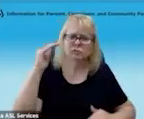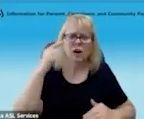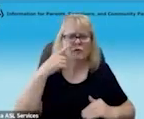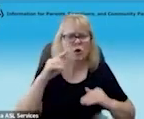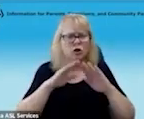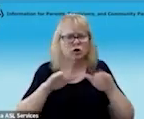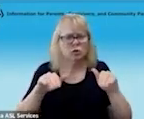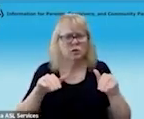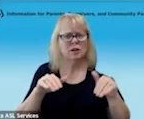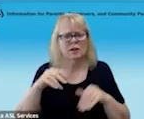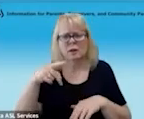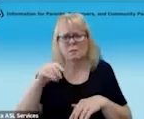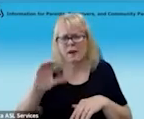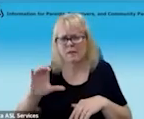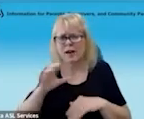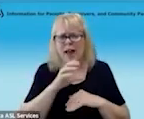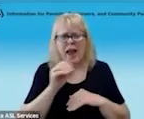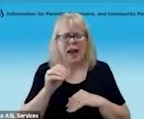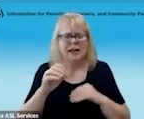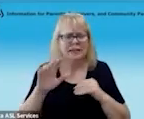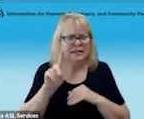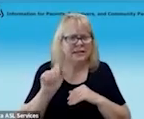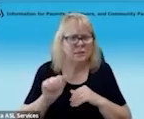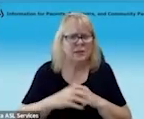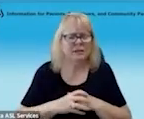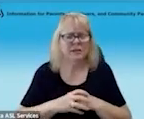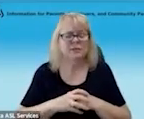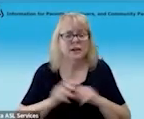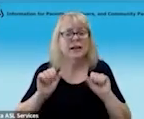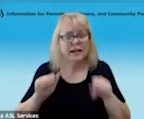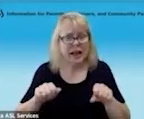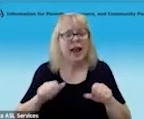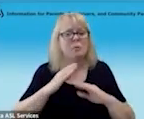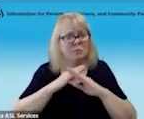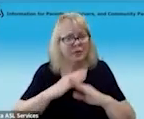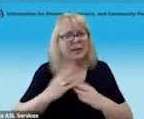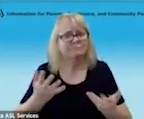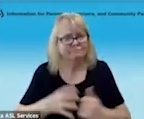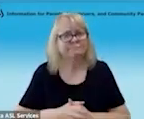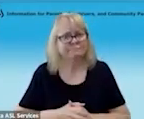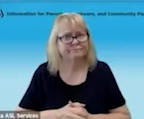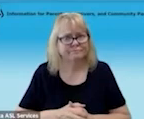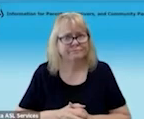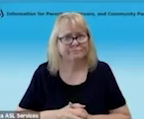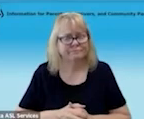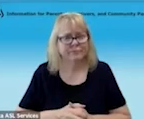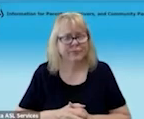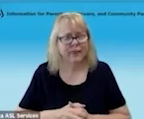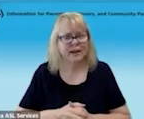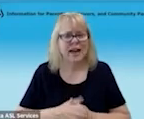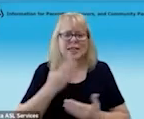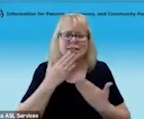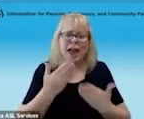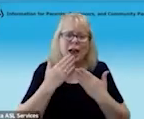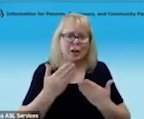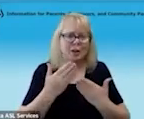prevented. So thank you to everyone for all you do to bring health equity to